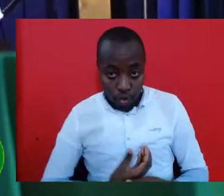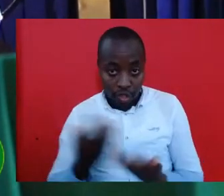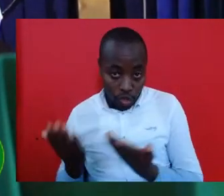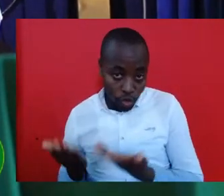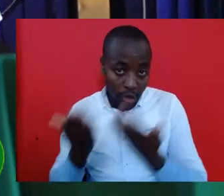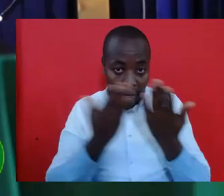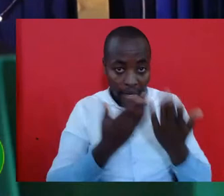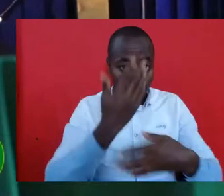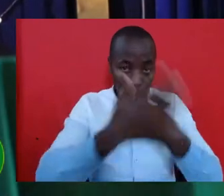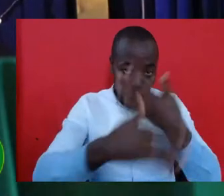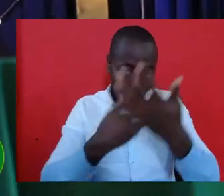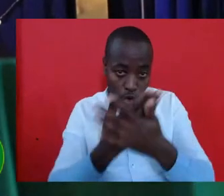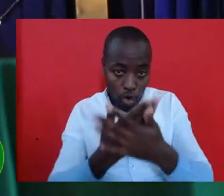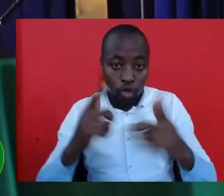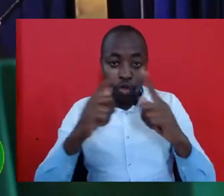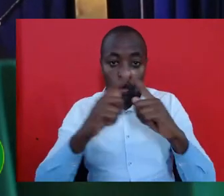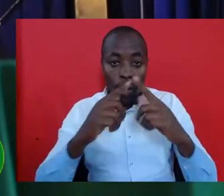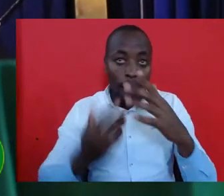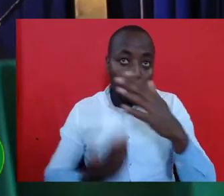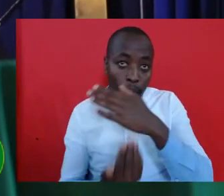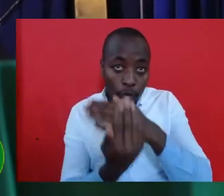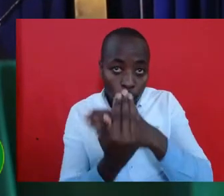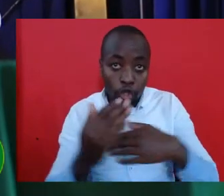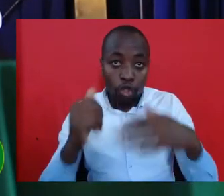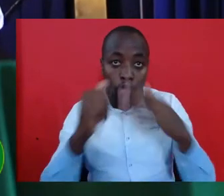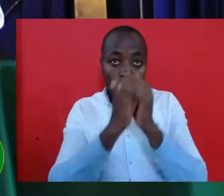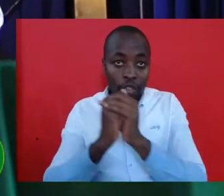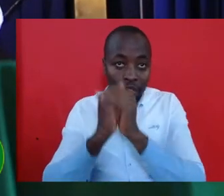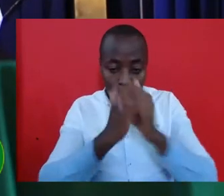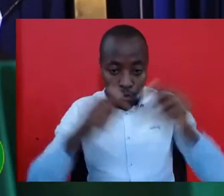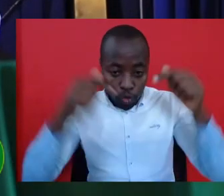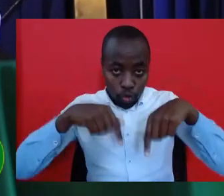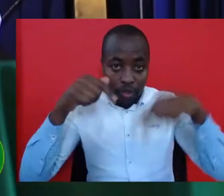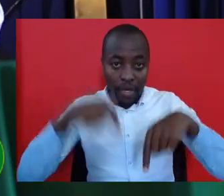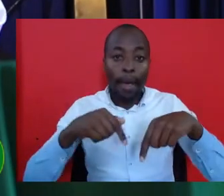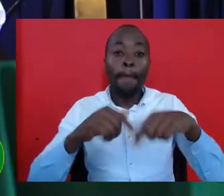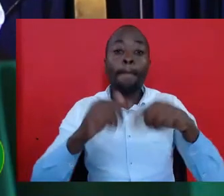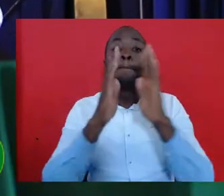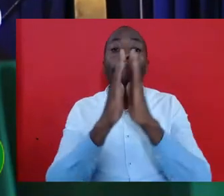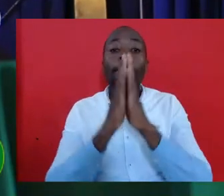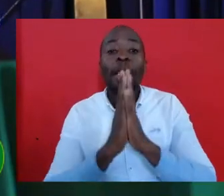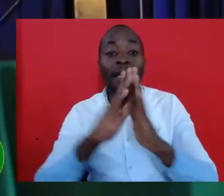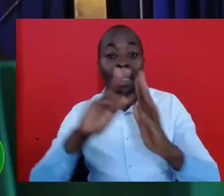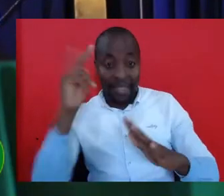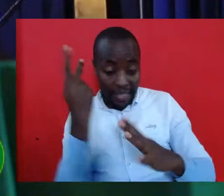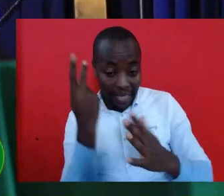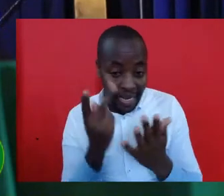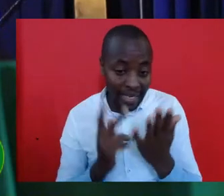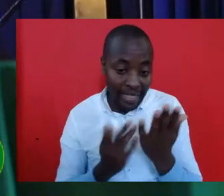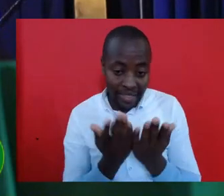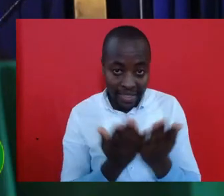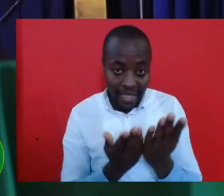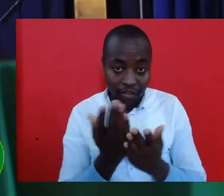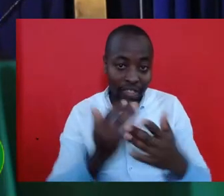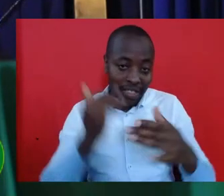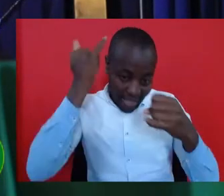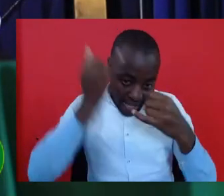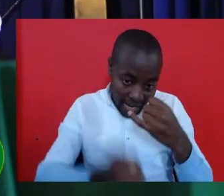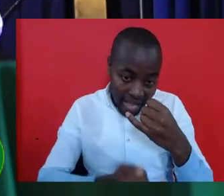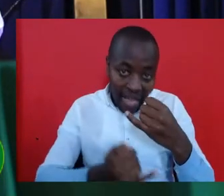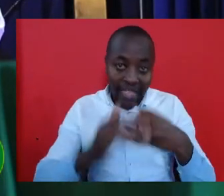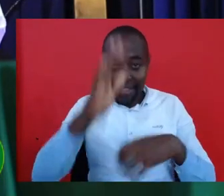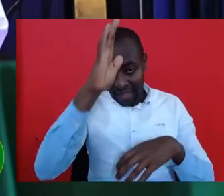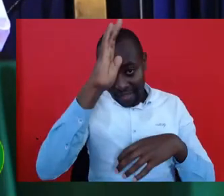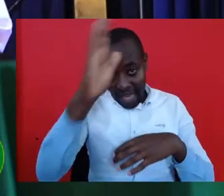our morning worship today in our Kenyan morning prayer out of service this very last Sunday and last